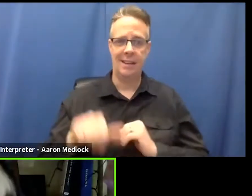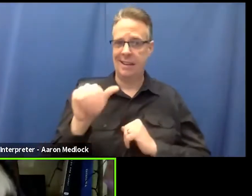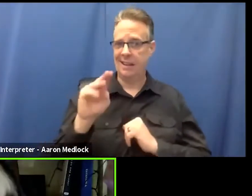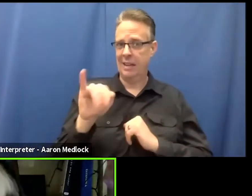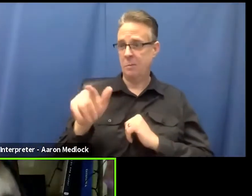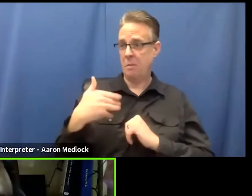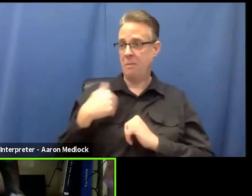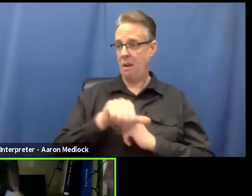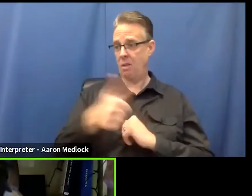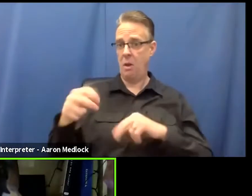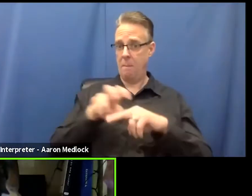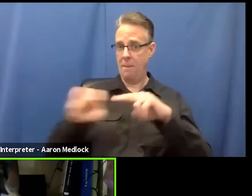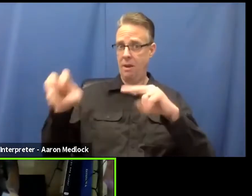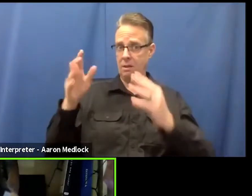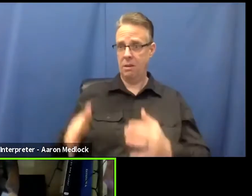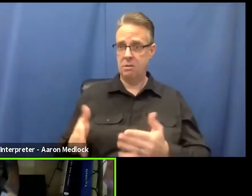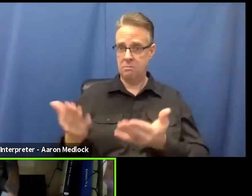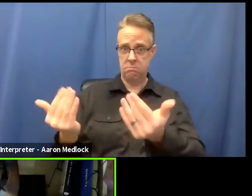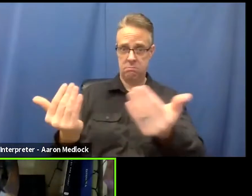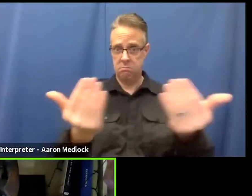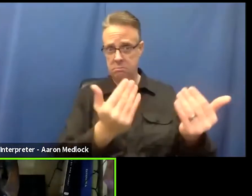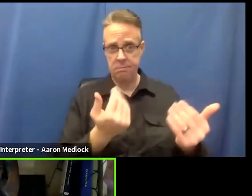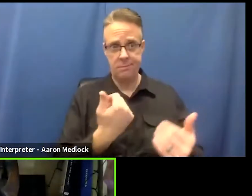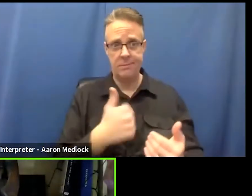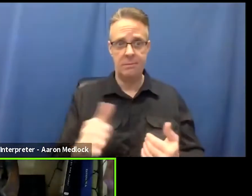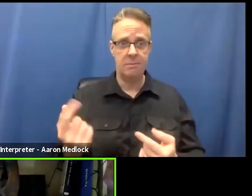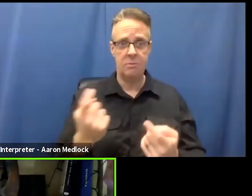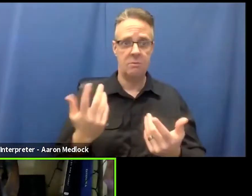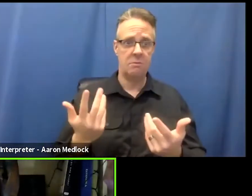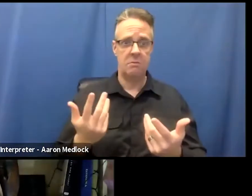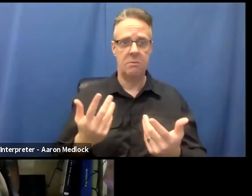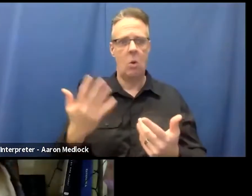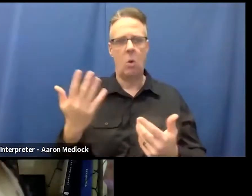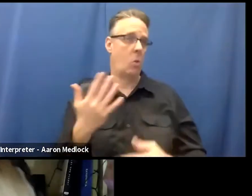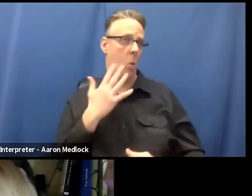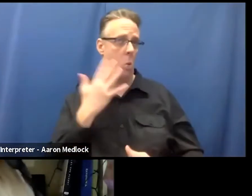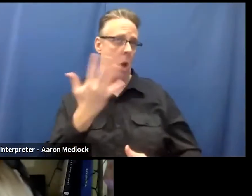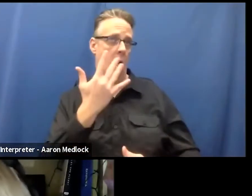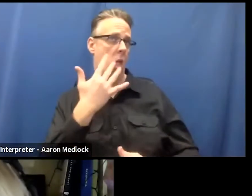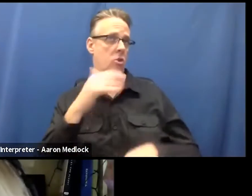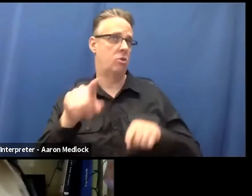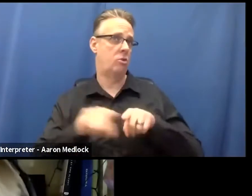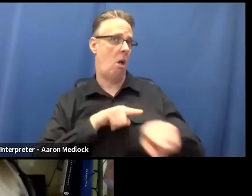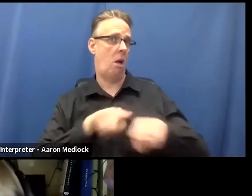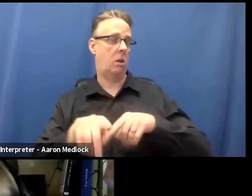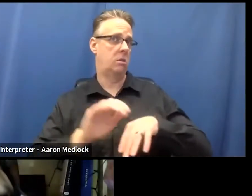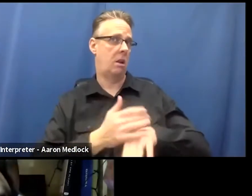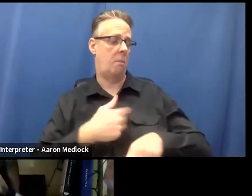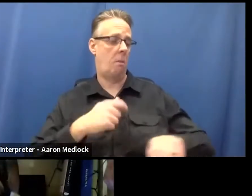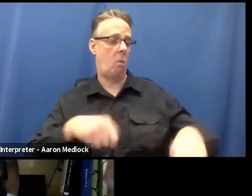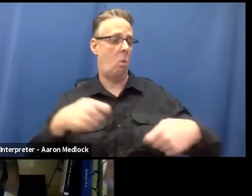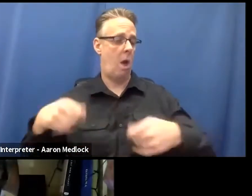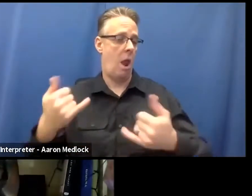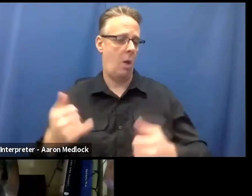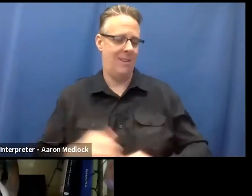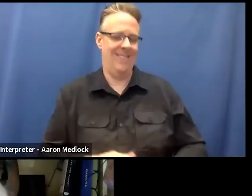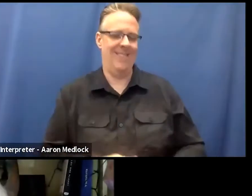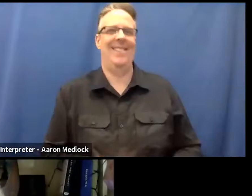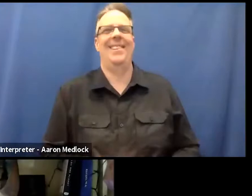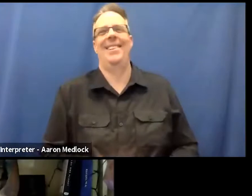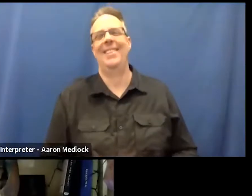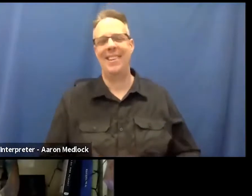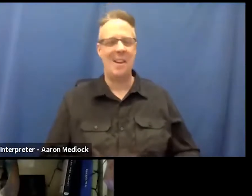any questions, right. Even like, what socks am I wearing, or yes, that's true. I mean, anyone can